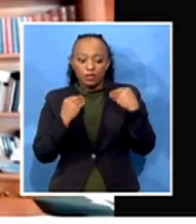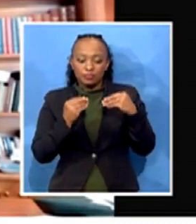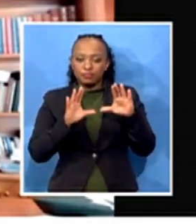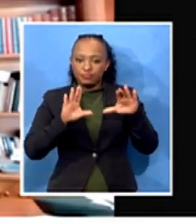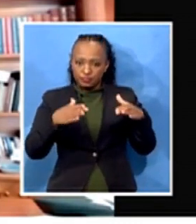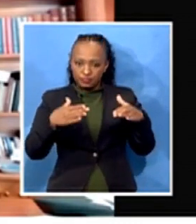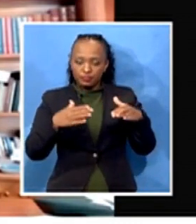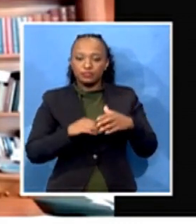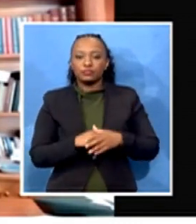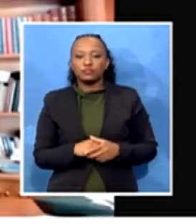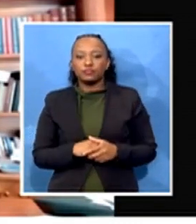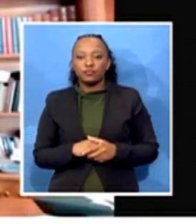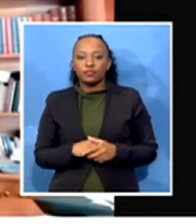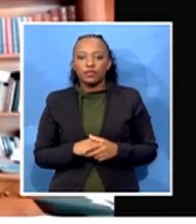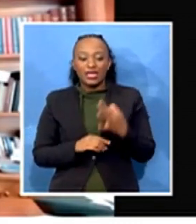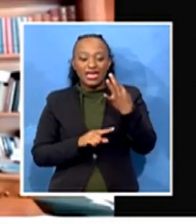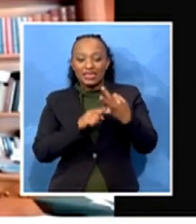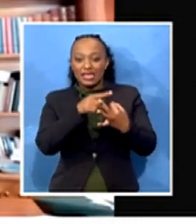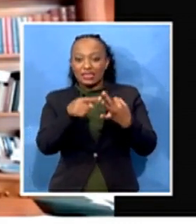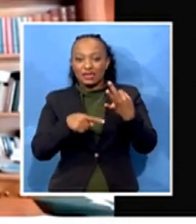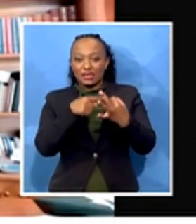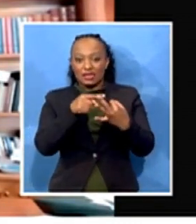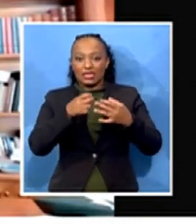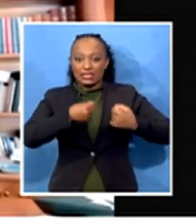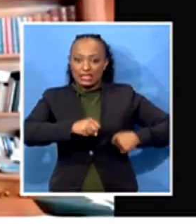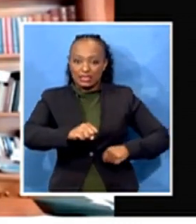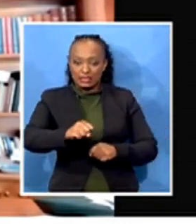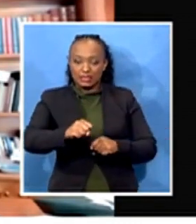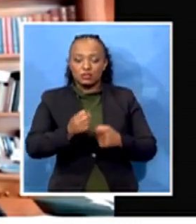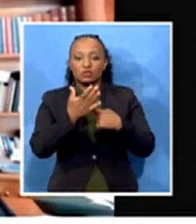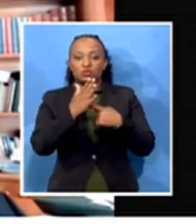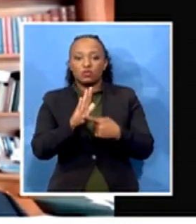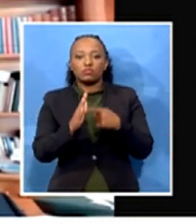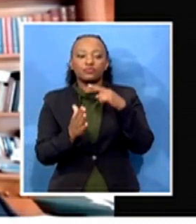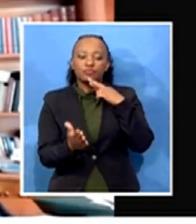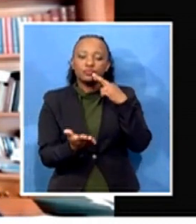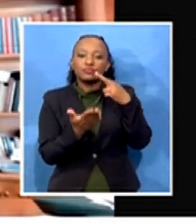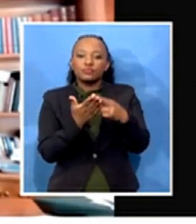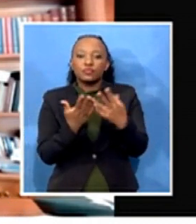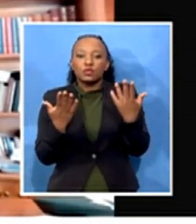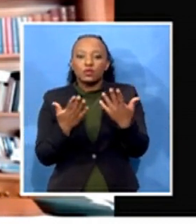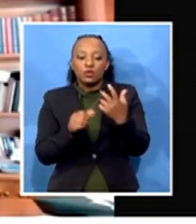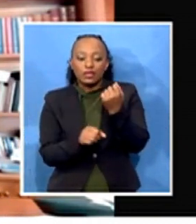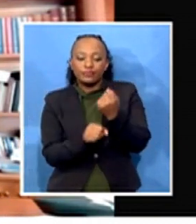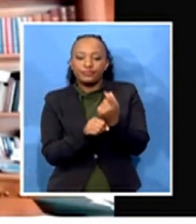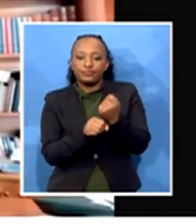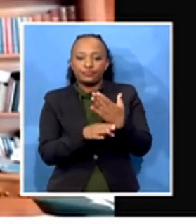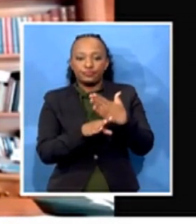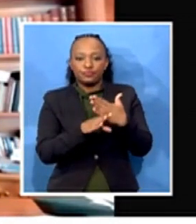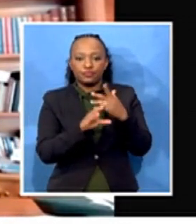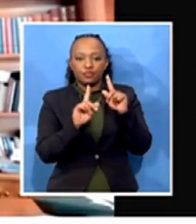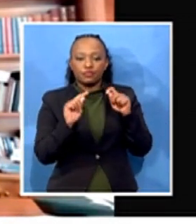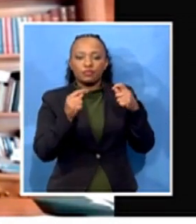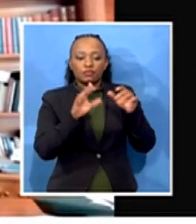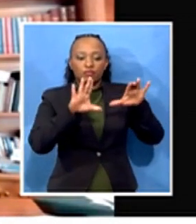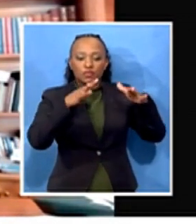strategy reflects the recommendations of the National Taxi Task Team set up in 1995 to look at